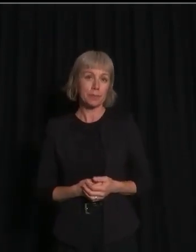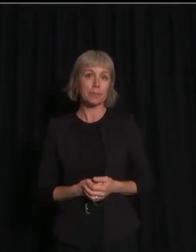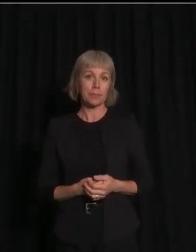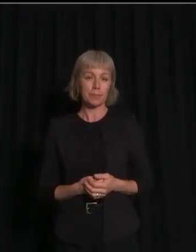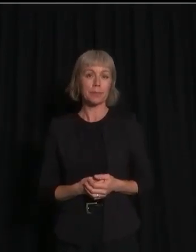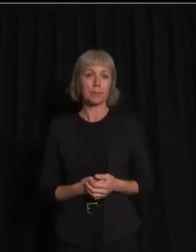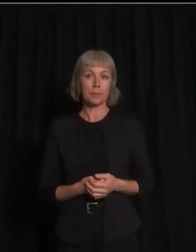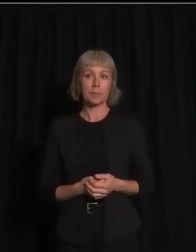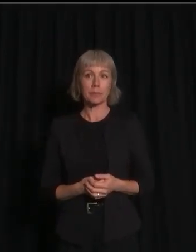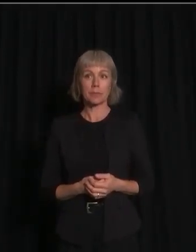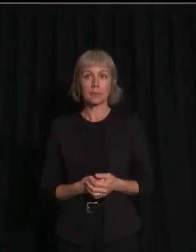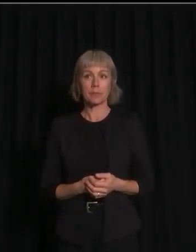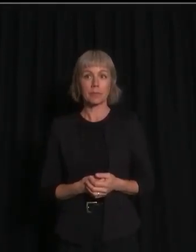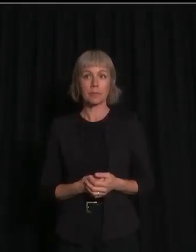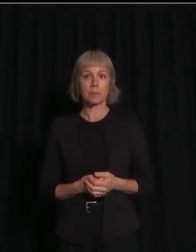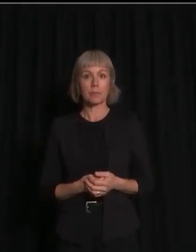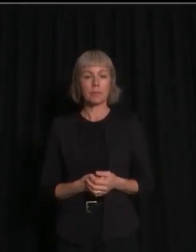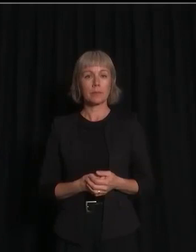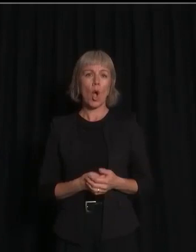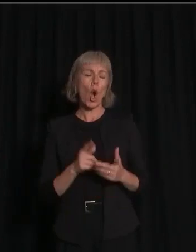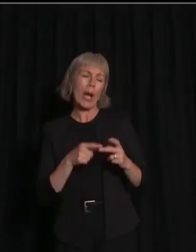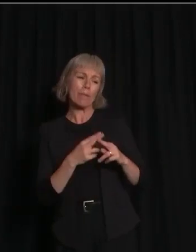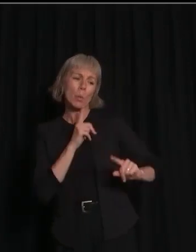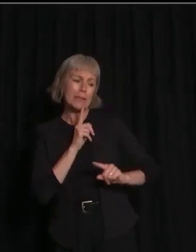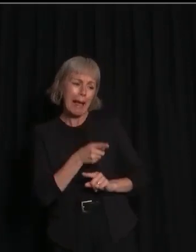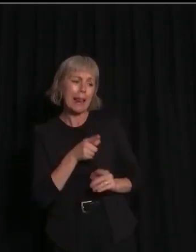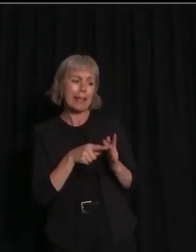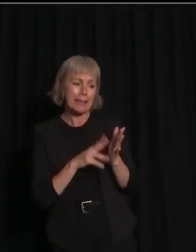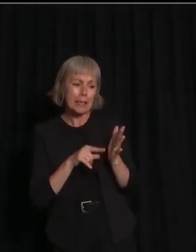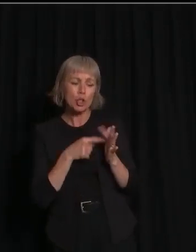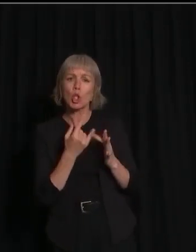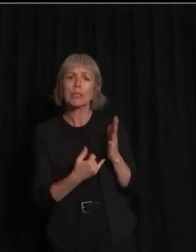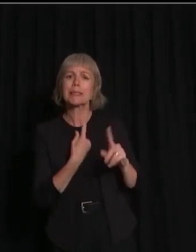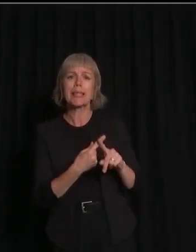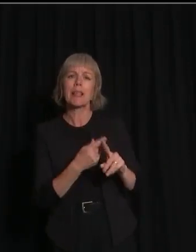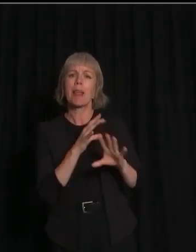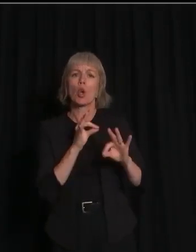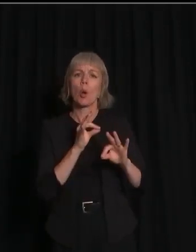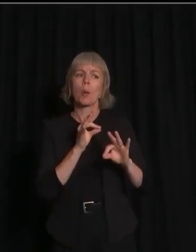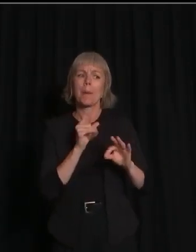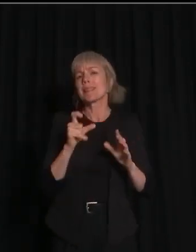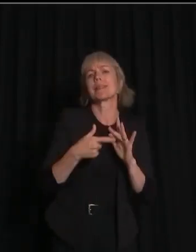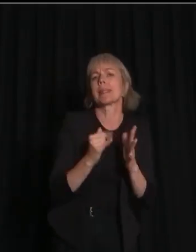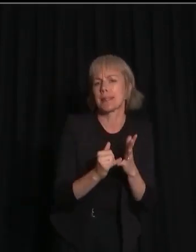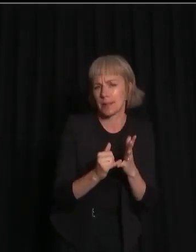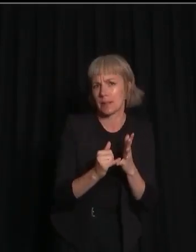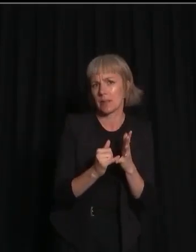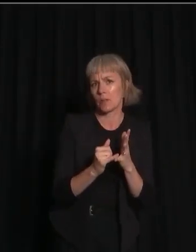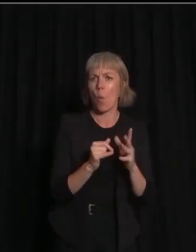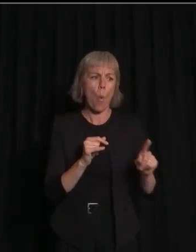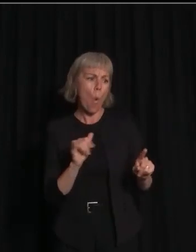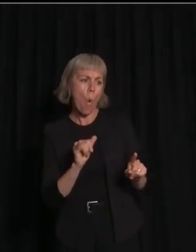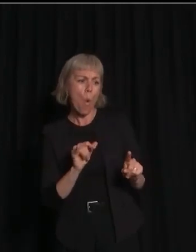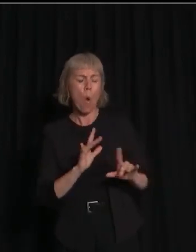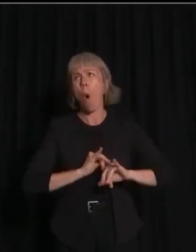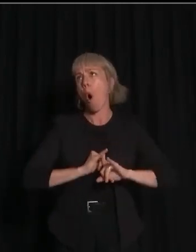person will not be cis if they know the truth, or they will not be able to comprehend such